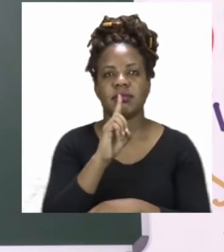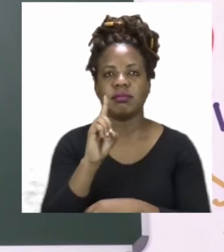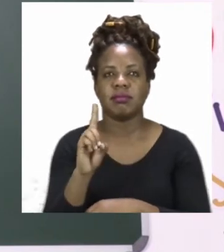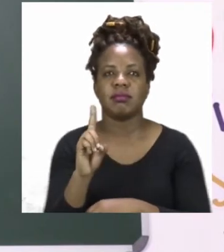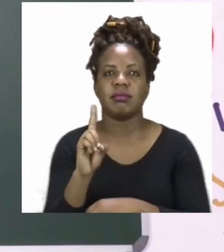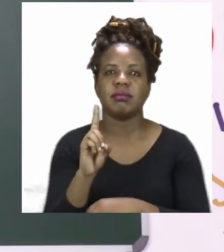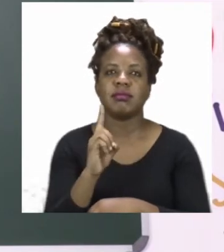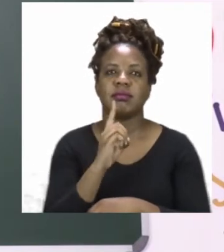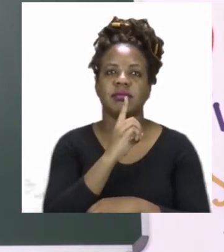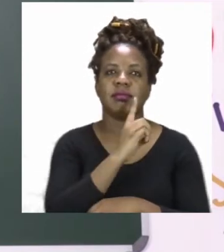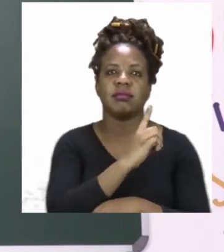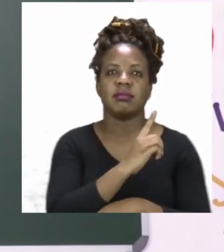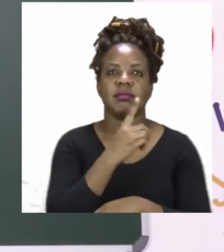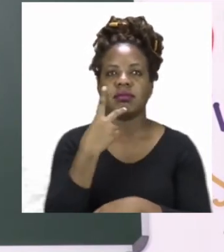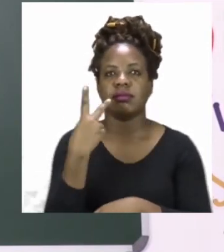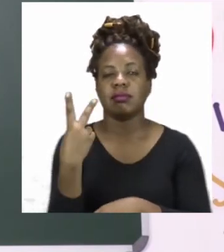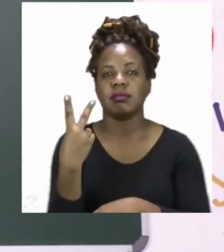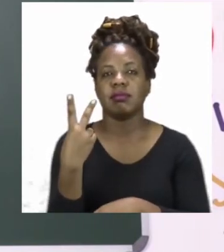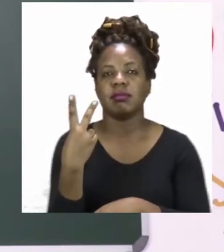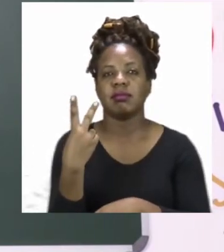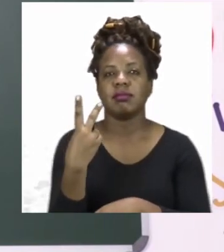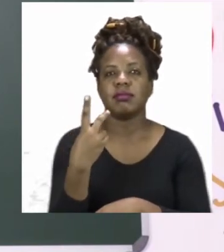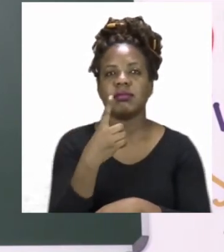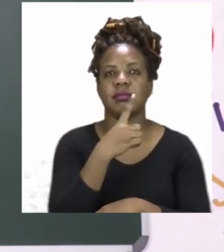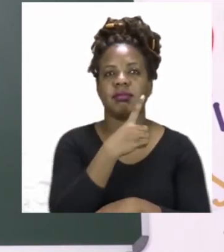11, 12,